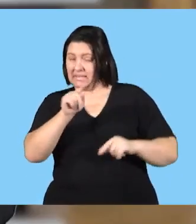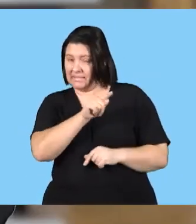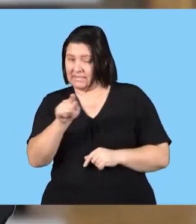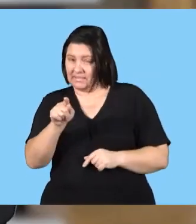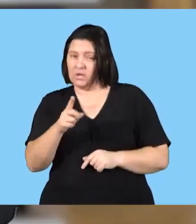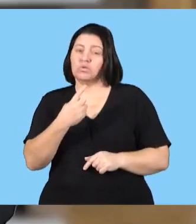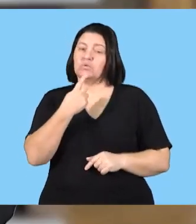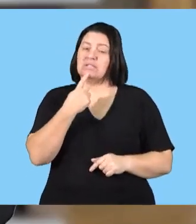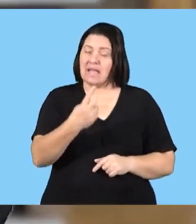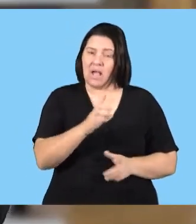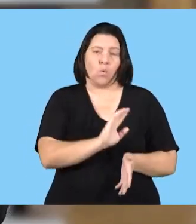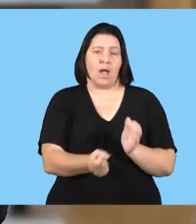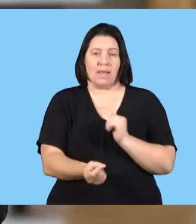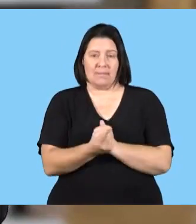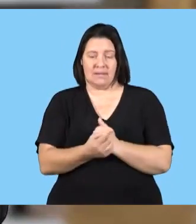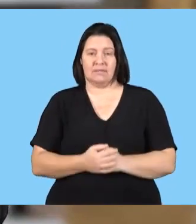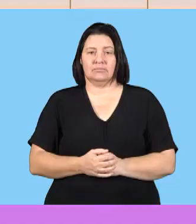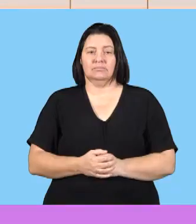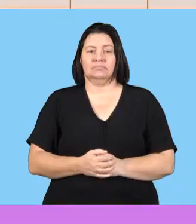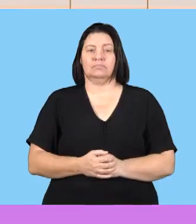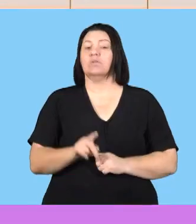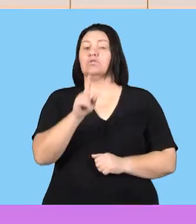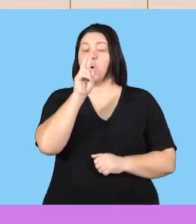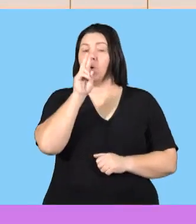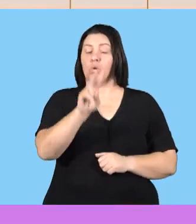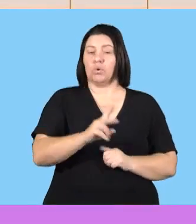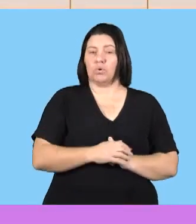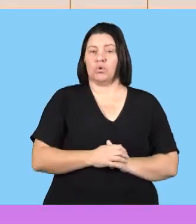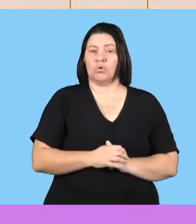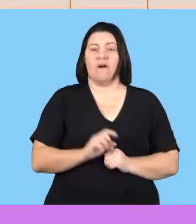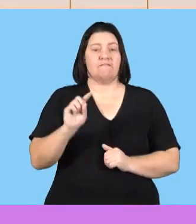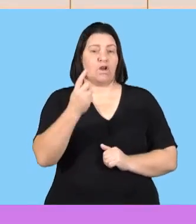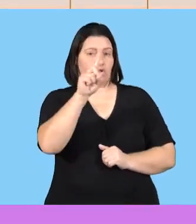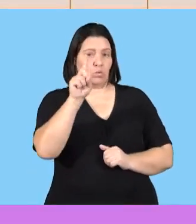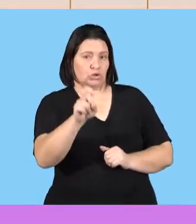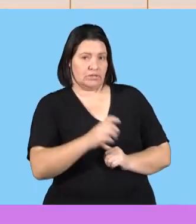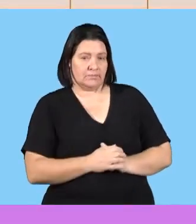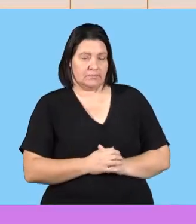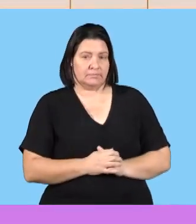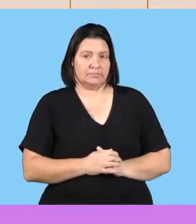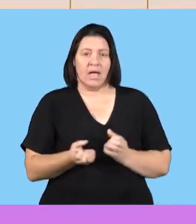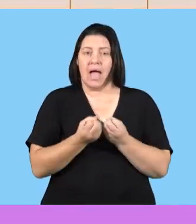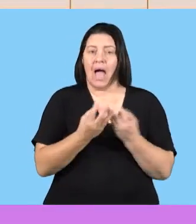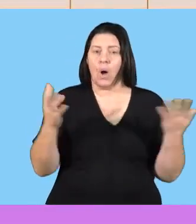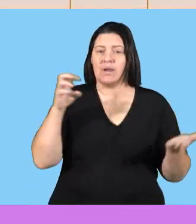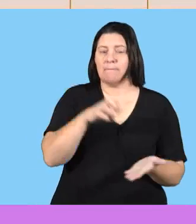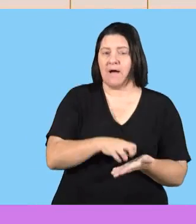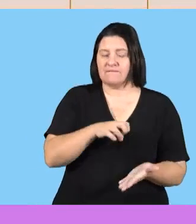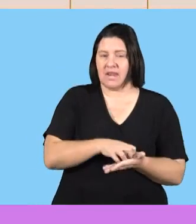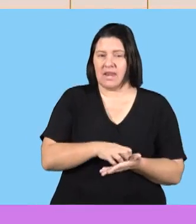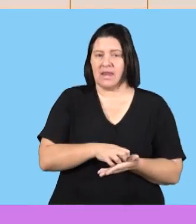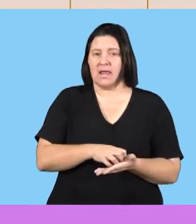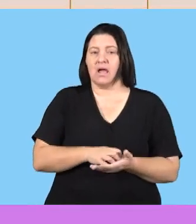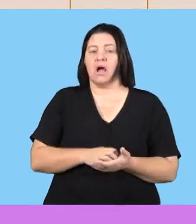to tell what is happening there. So let us have a look at the first question. How many muffins